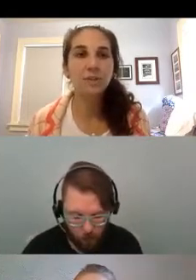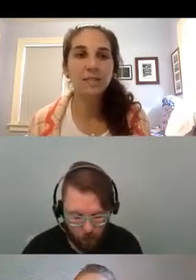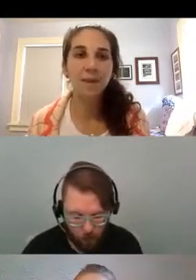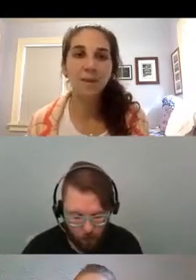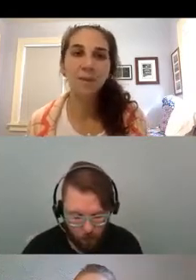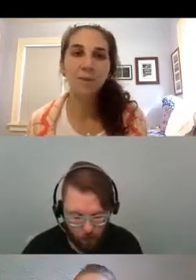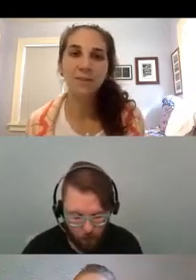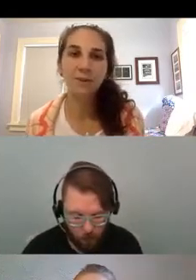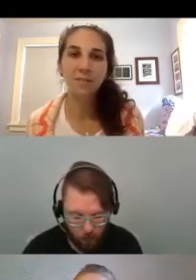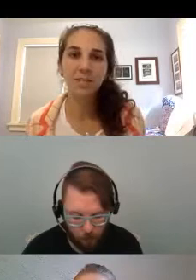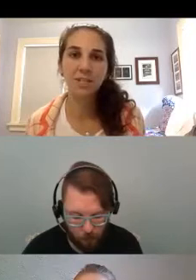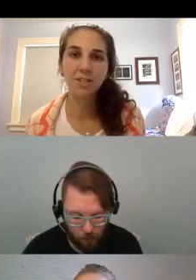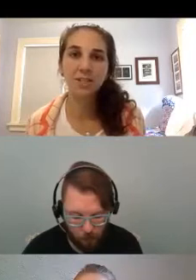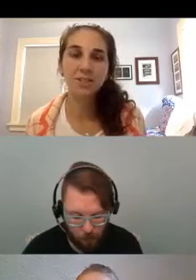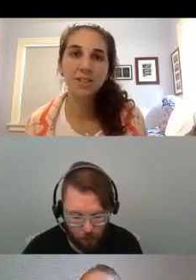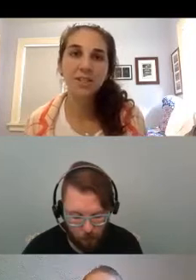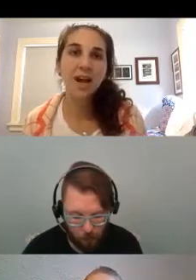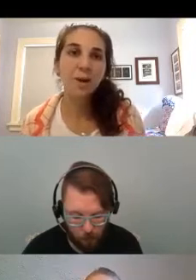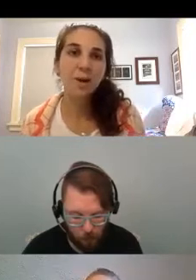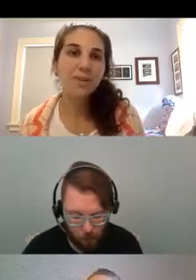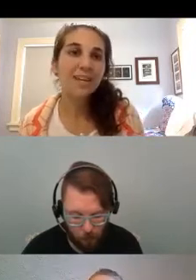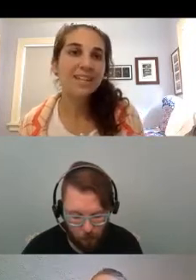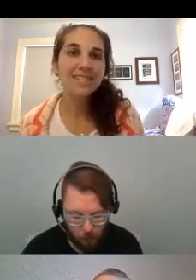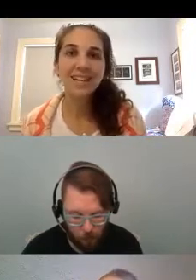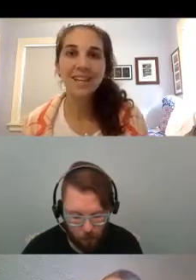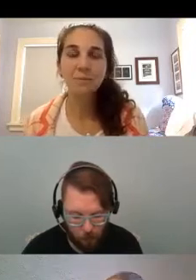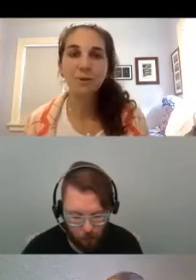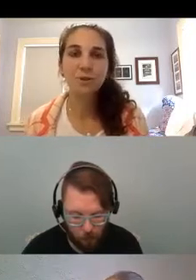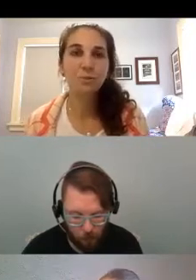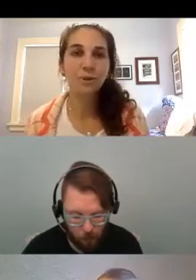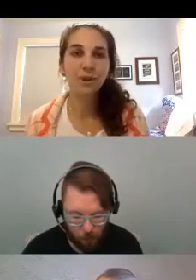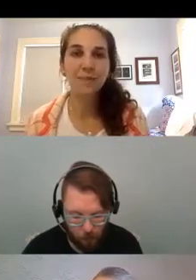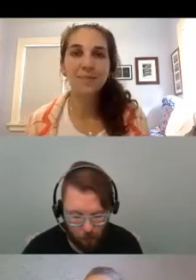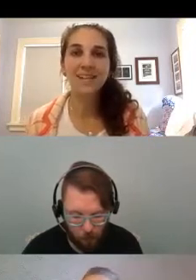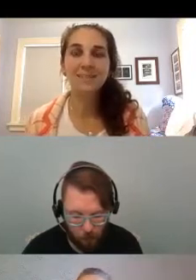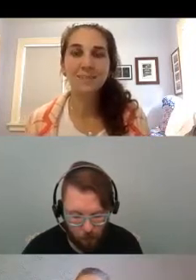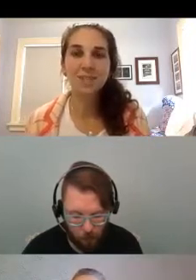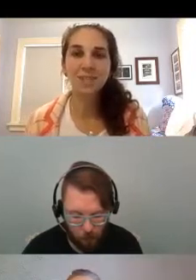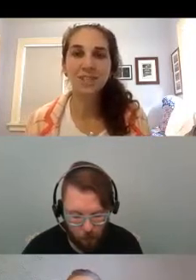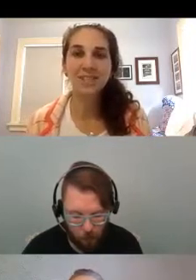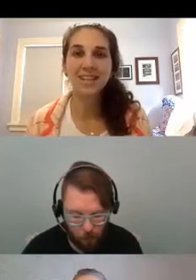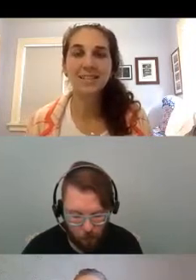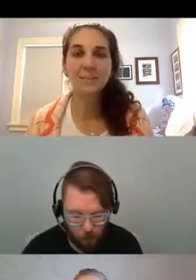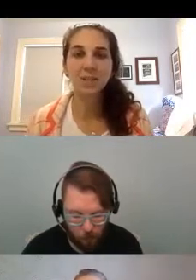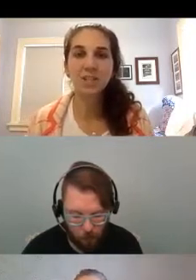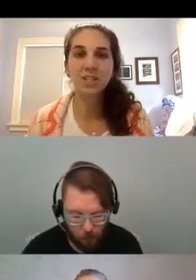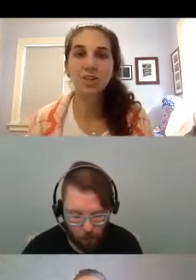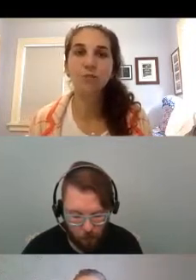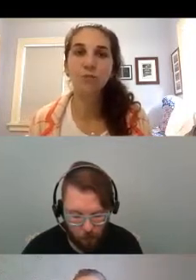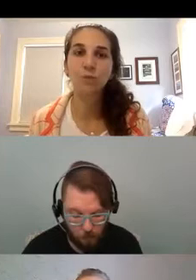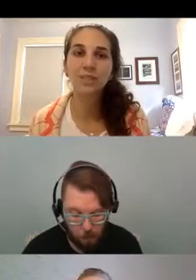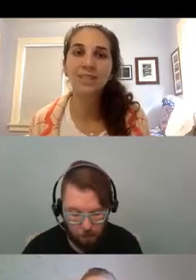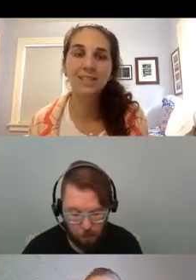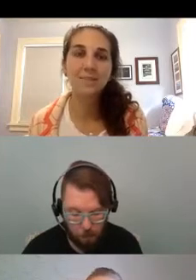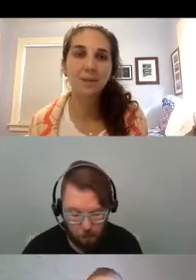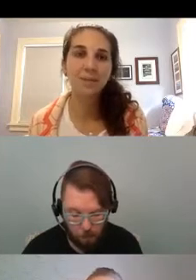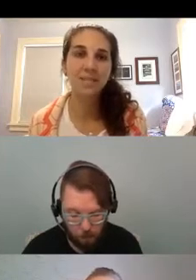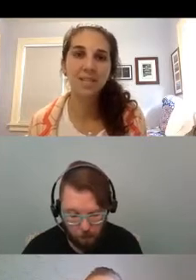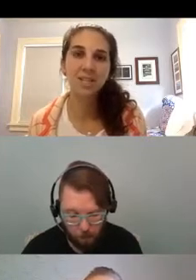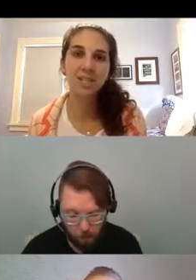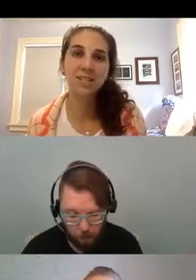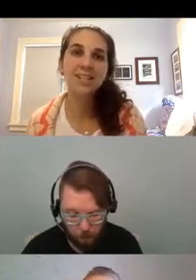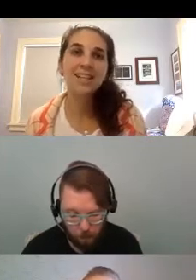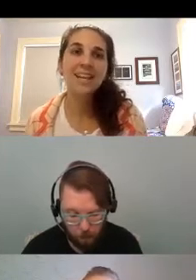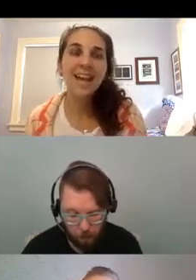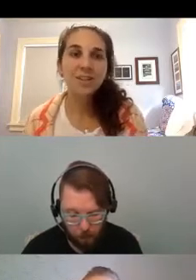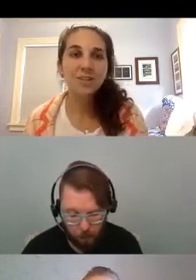to experiment with different materials. We like to say that MoCA's programs, exhibitions, and experiences are rooted in